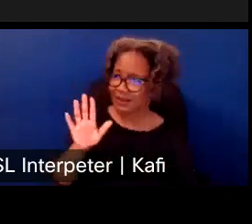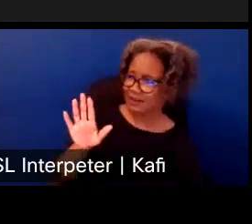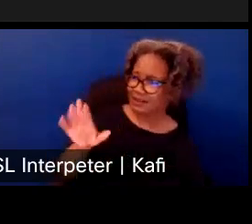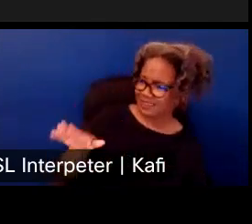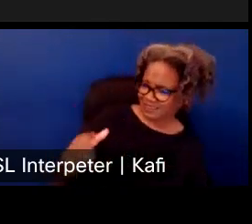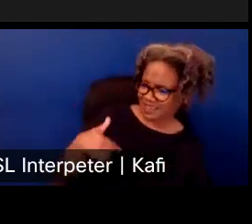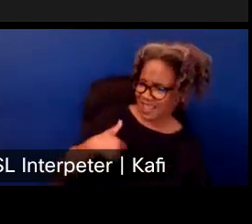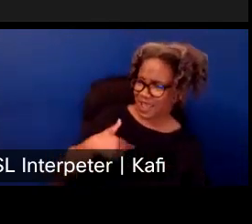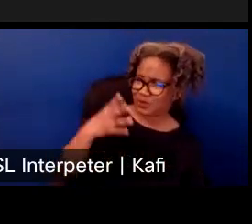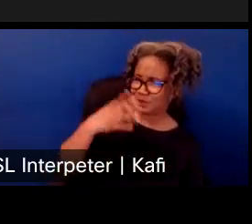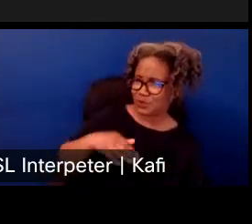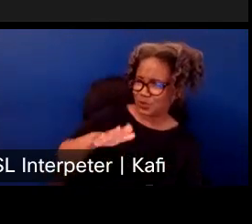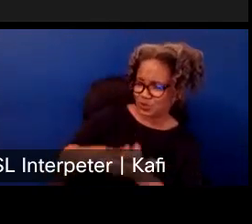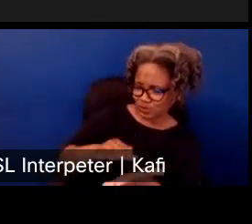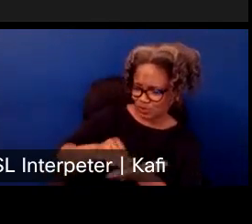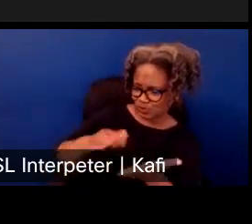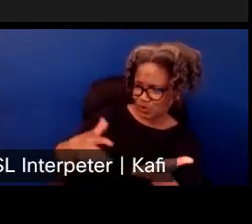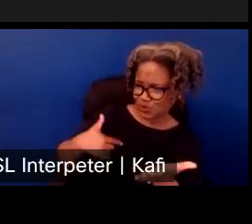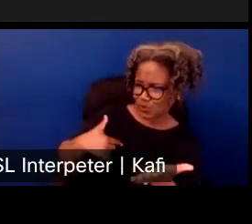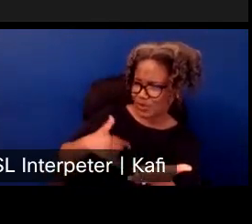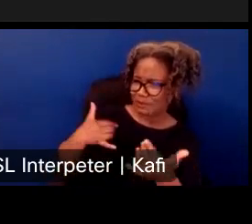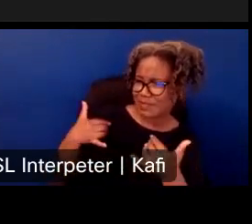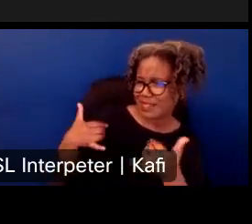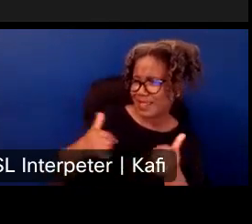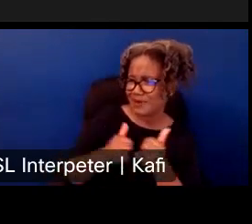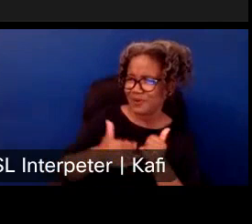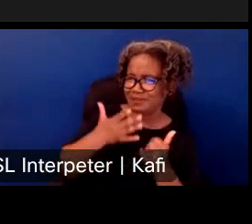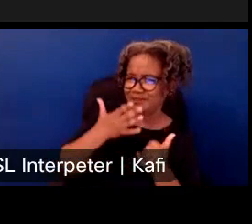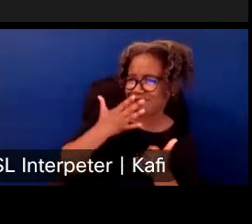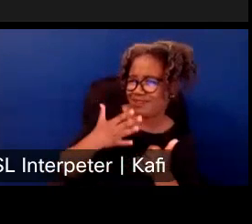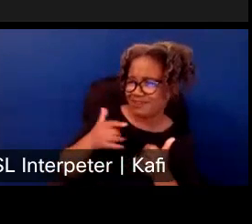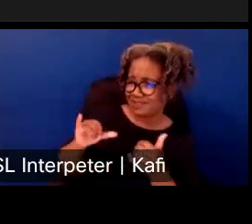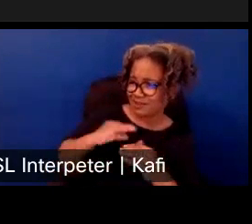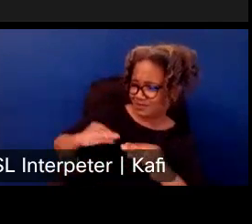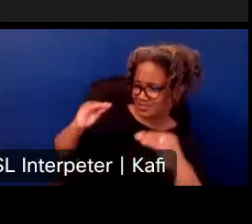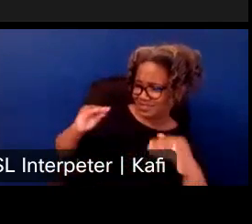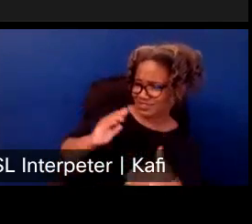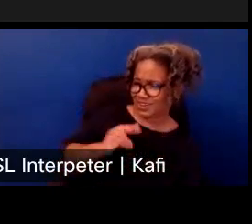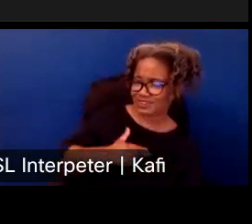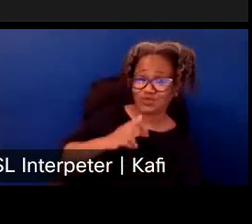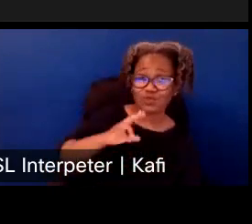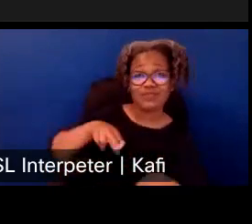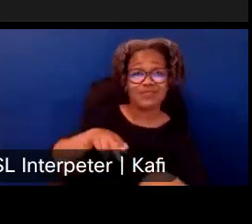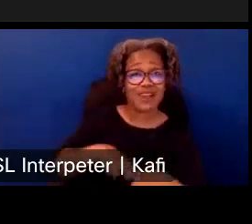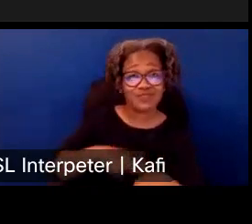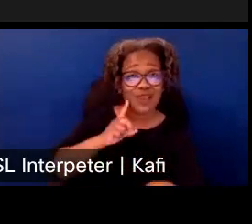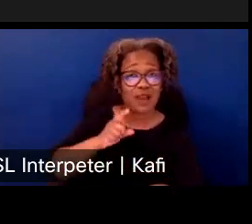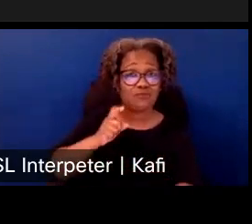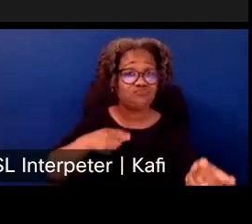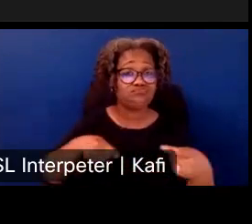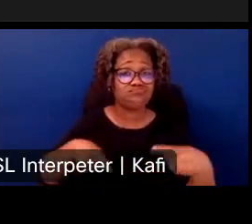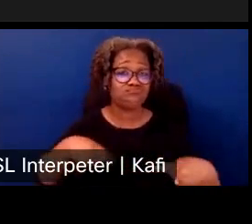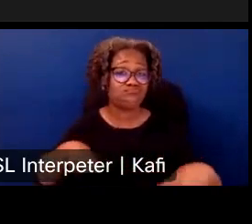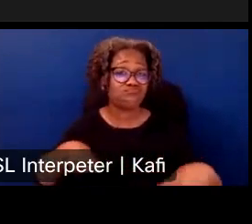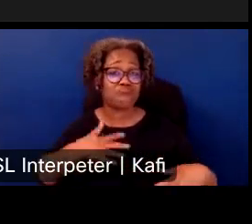use hair color. We're taught to do that. So naturally, I'm going to wear hair color. But if you don't